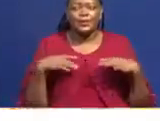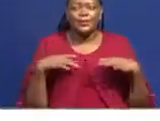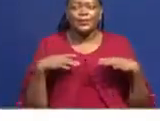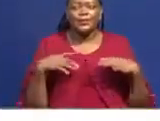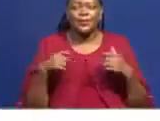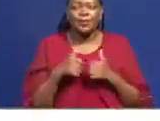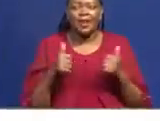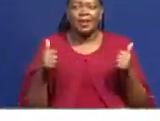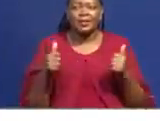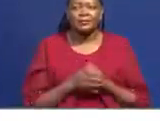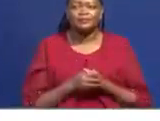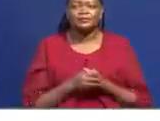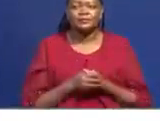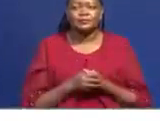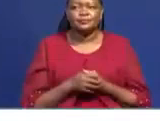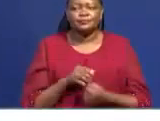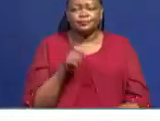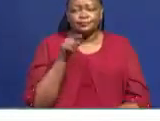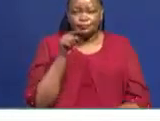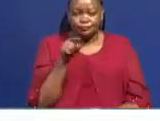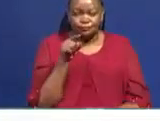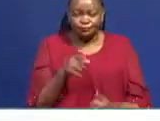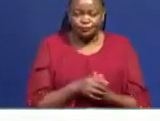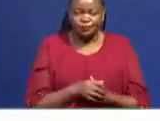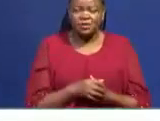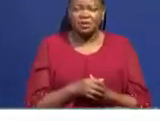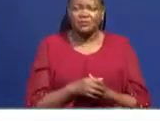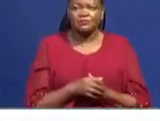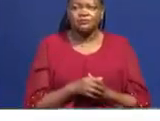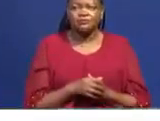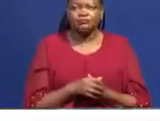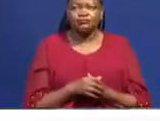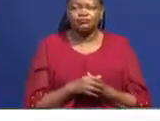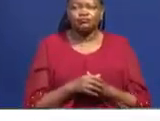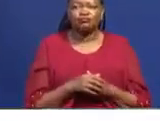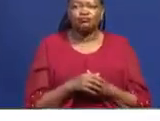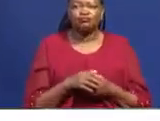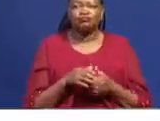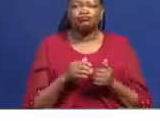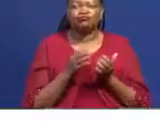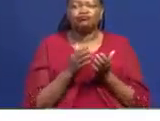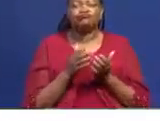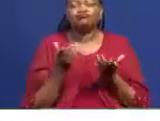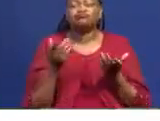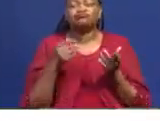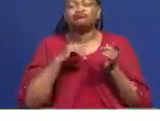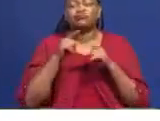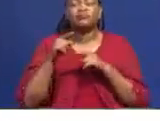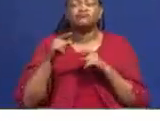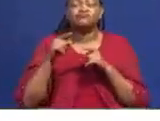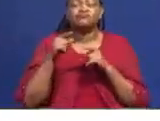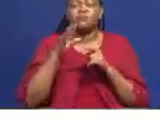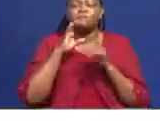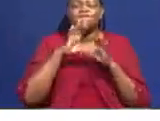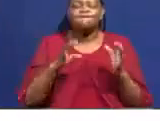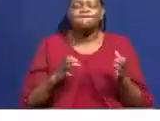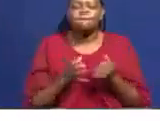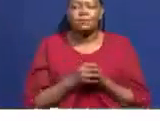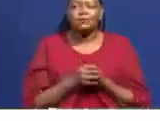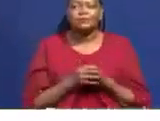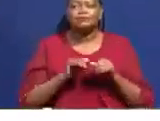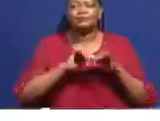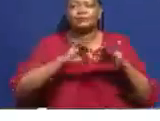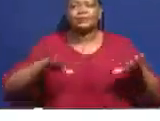kweli. Island boat rides and sport fishing are additional expeditions at play along Isabo